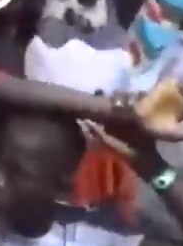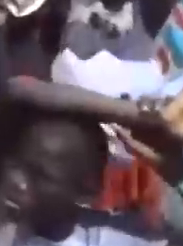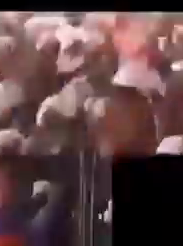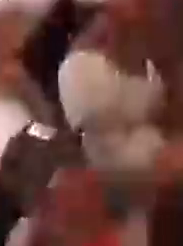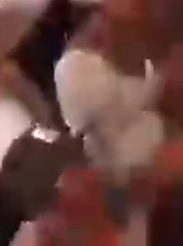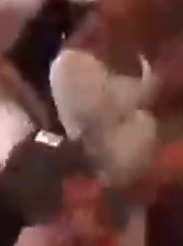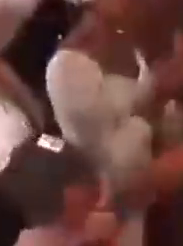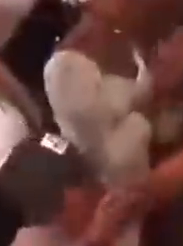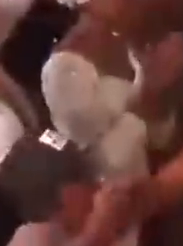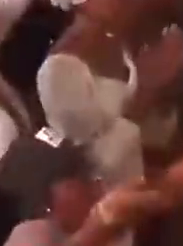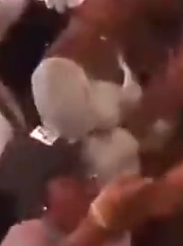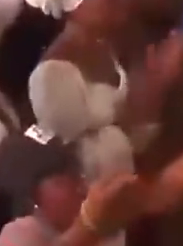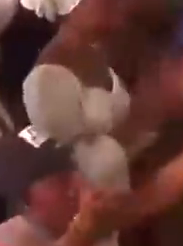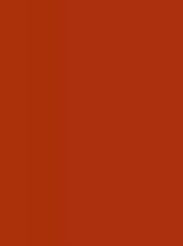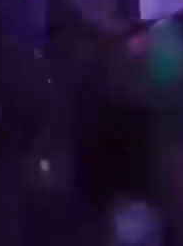yo tu ra